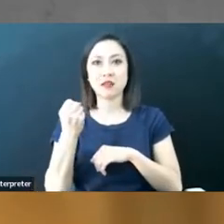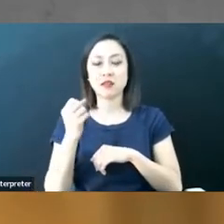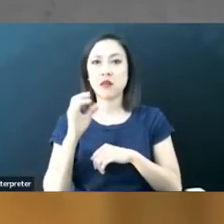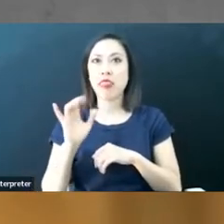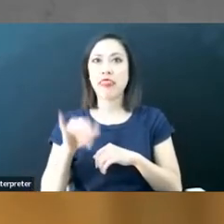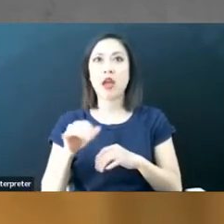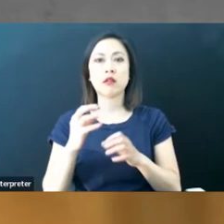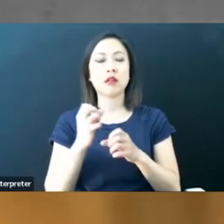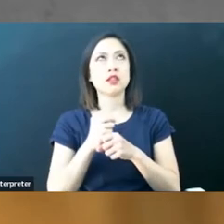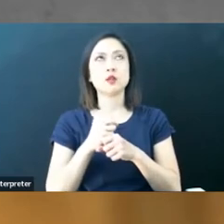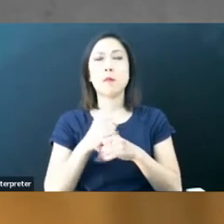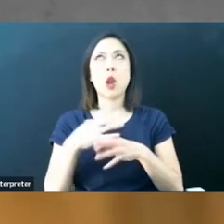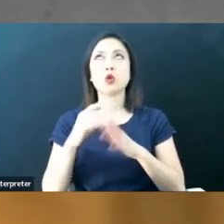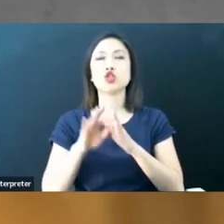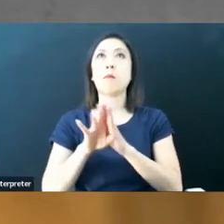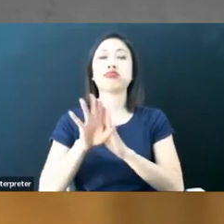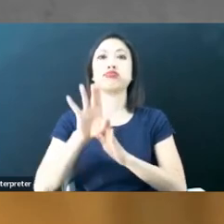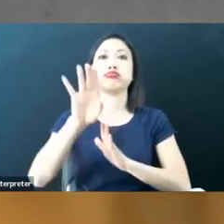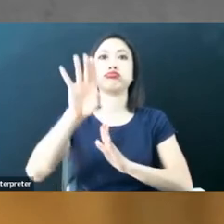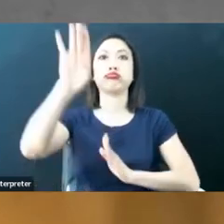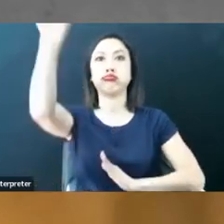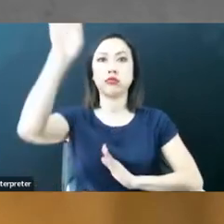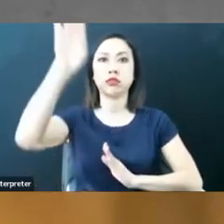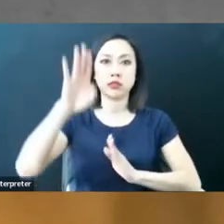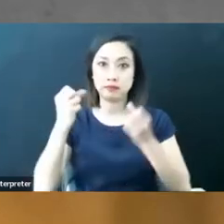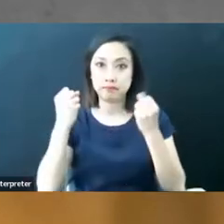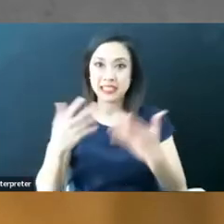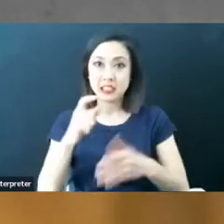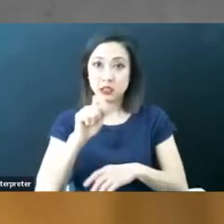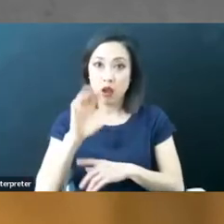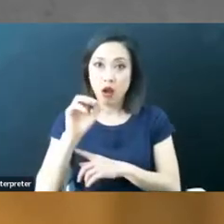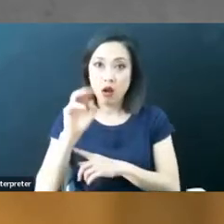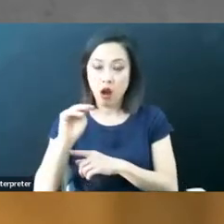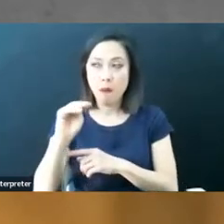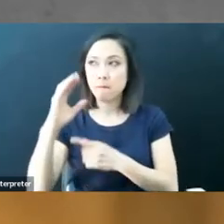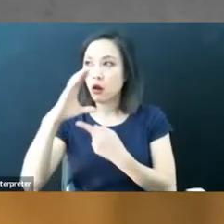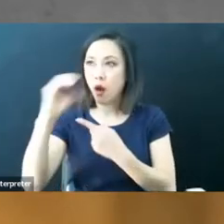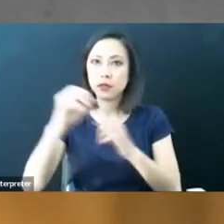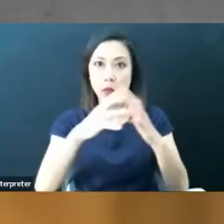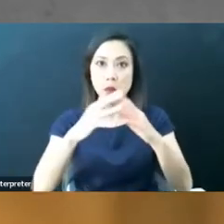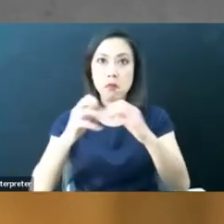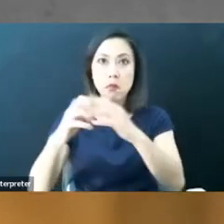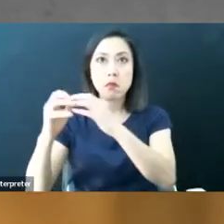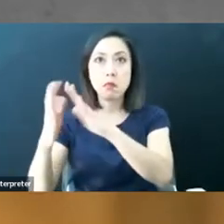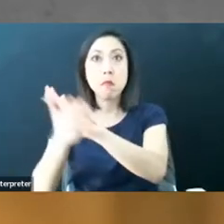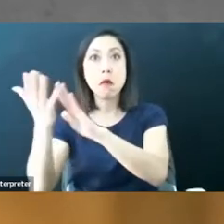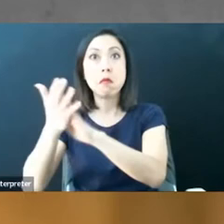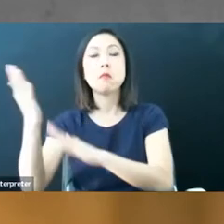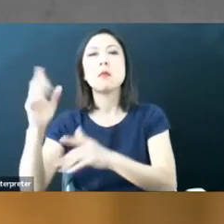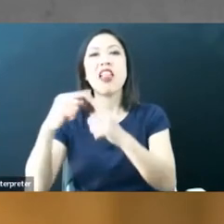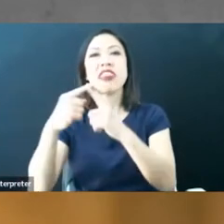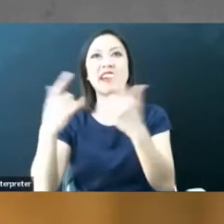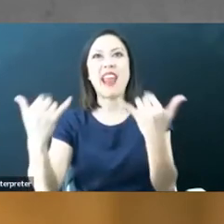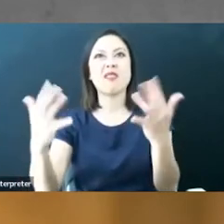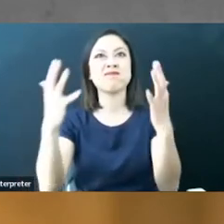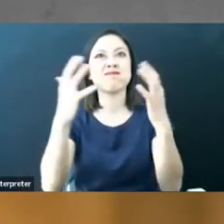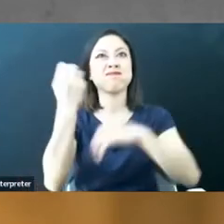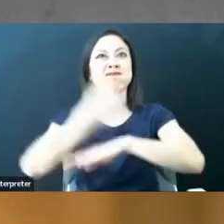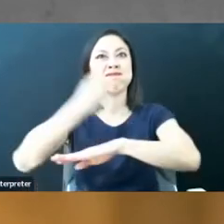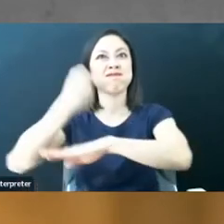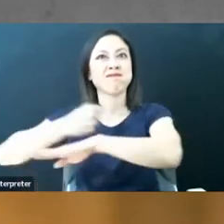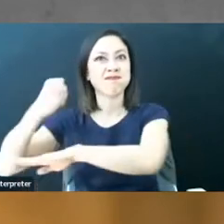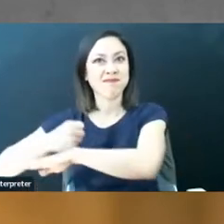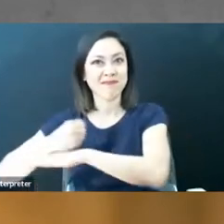support for a number of dot-com companies, many of which, a large proportion of which don't exist today. And the world today,